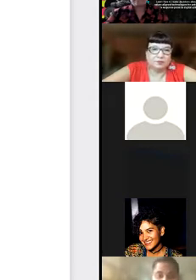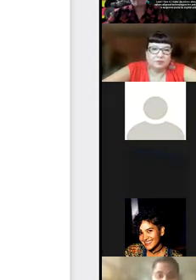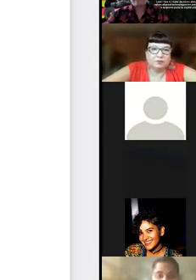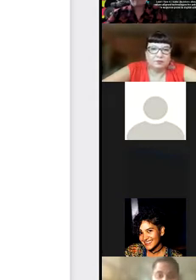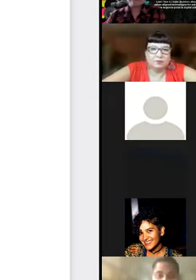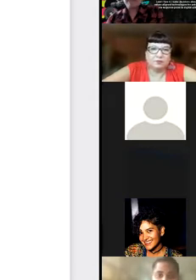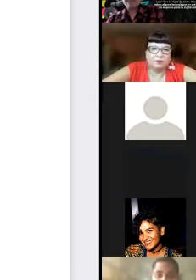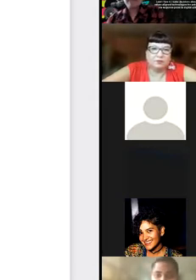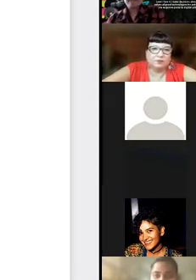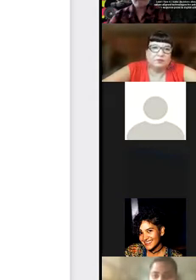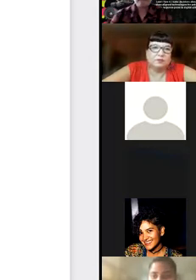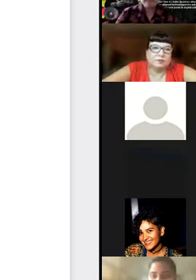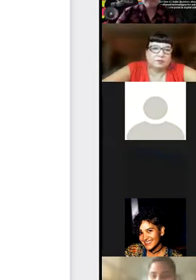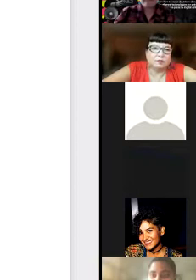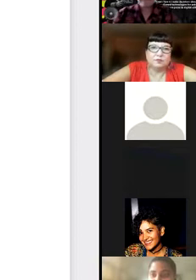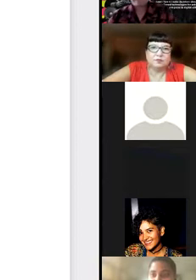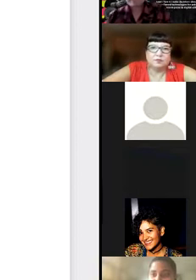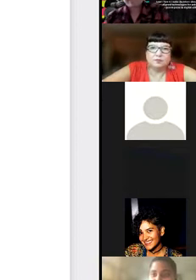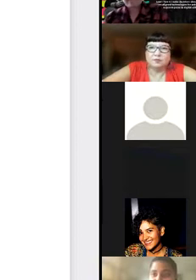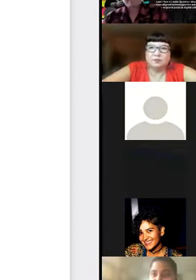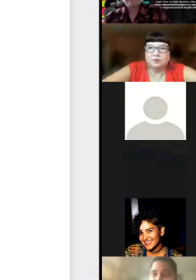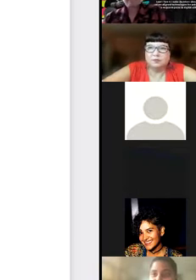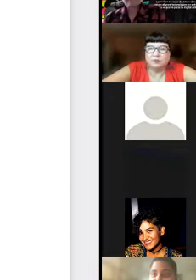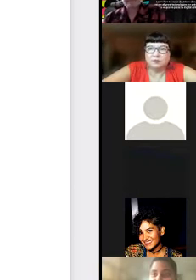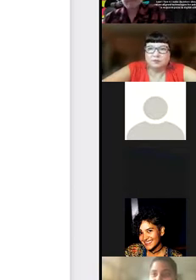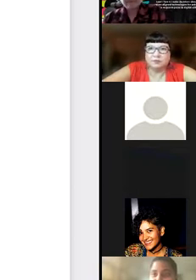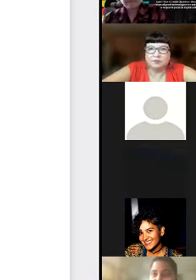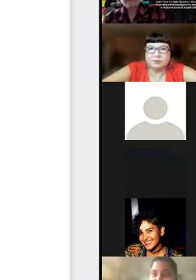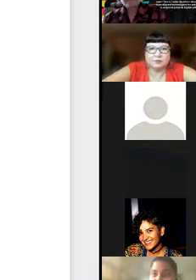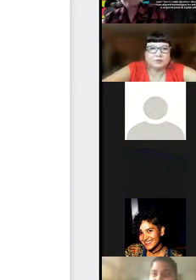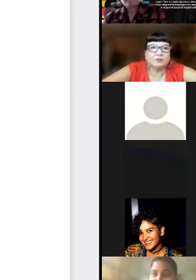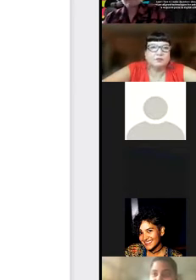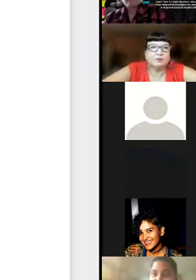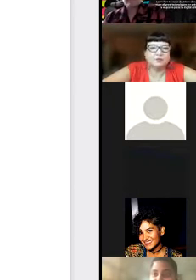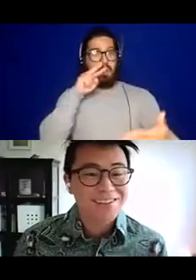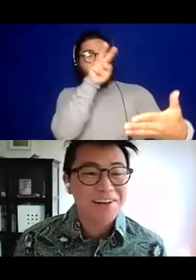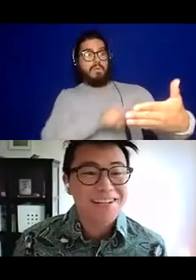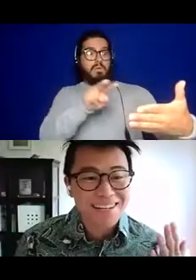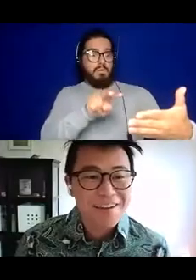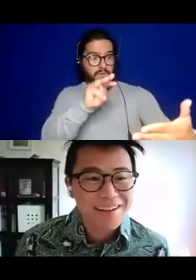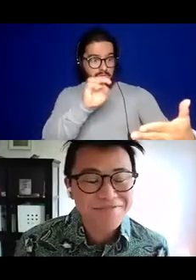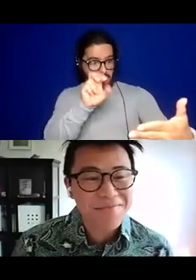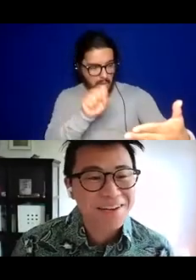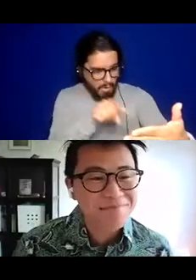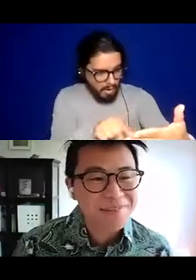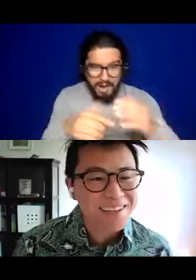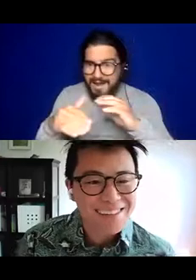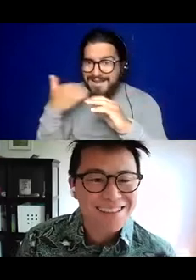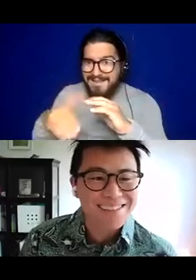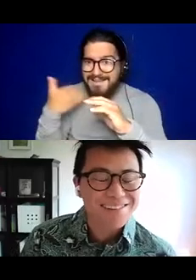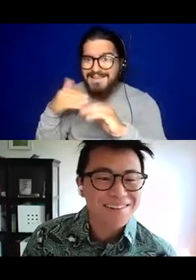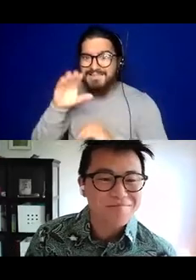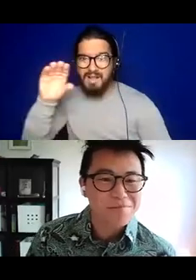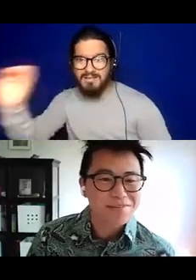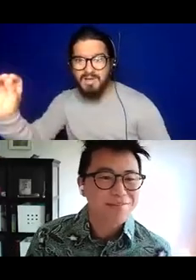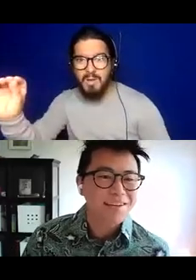this experience of having used a tool for a while and then reading an article in the news or getting a dreaded email from a company that